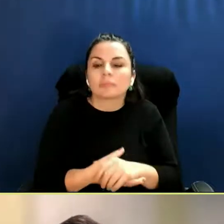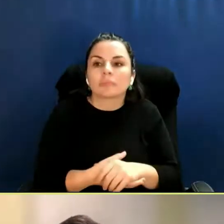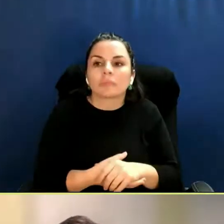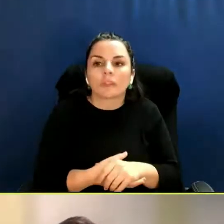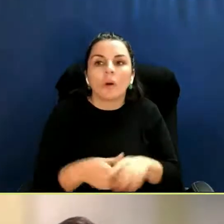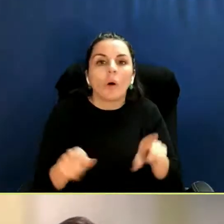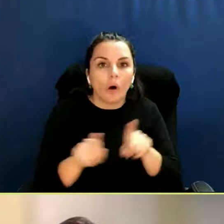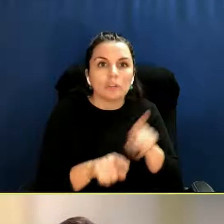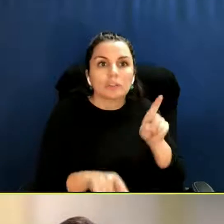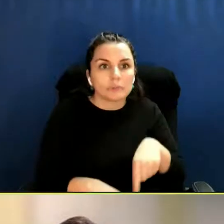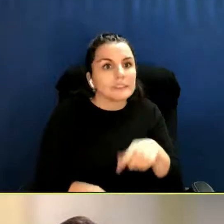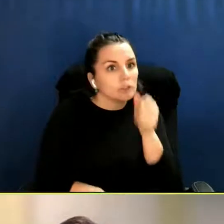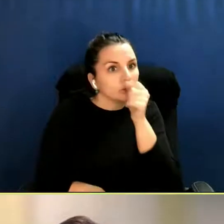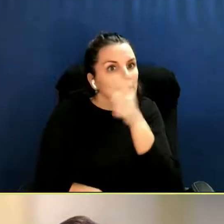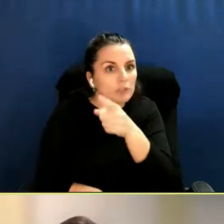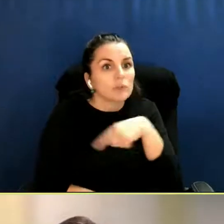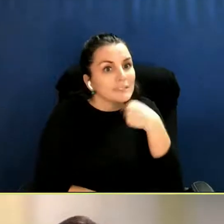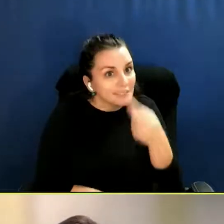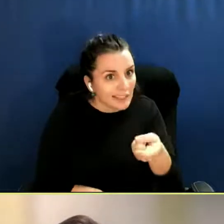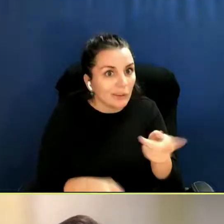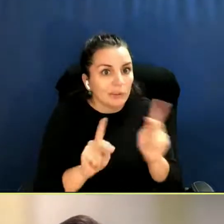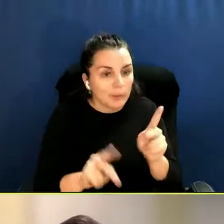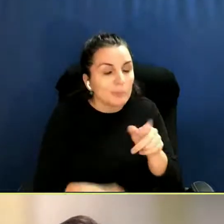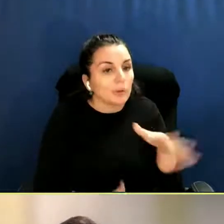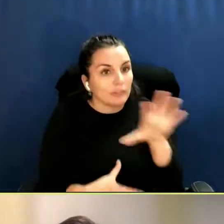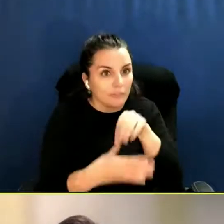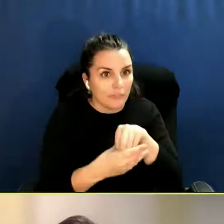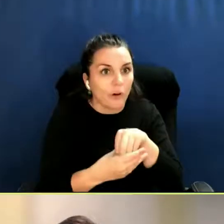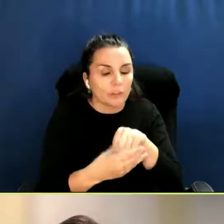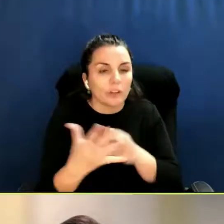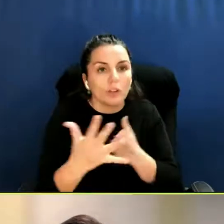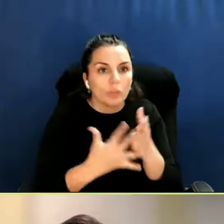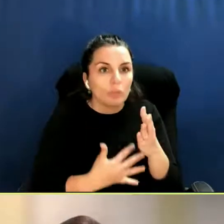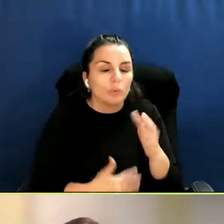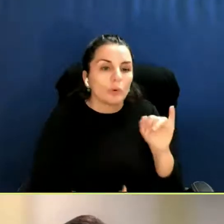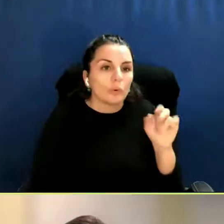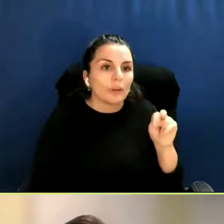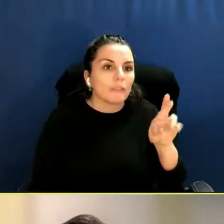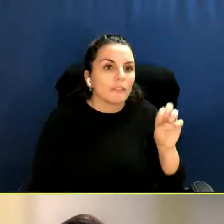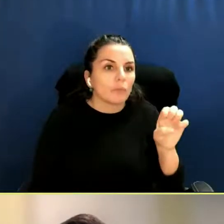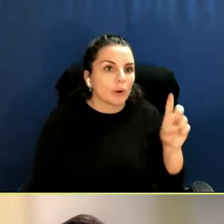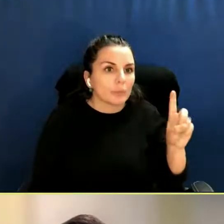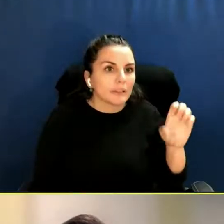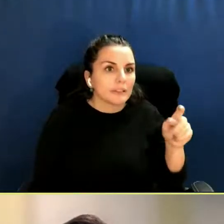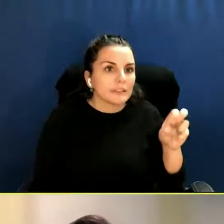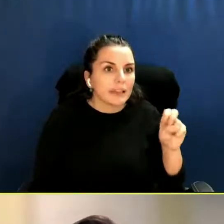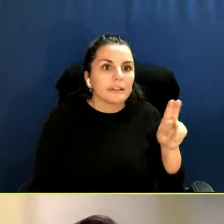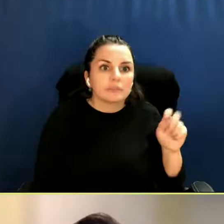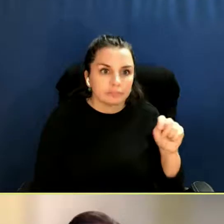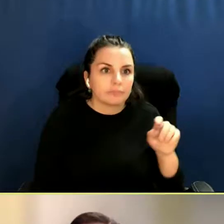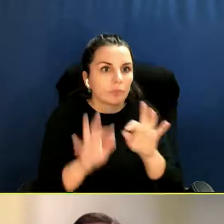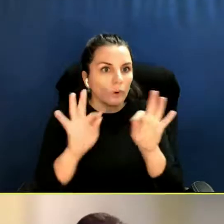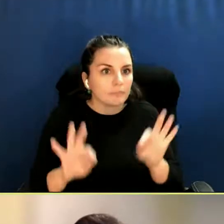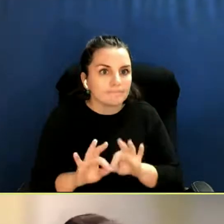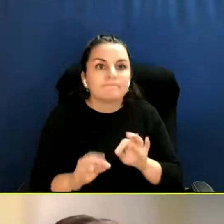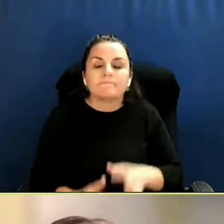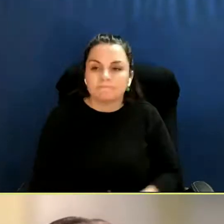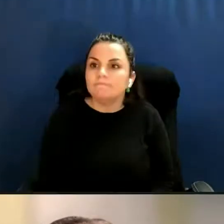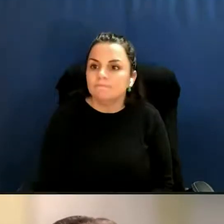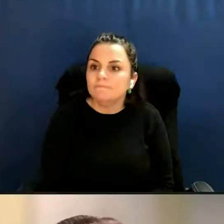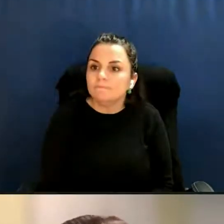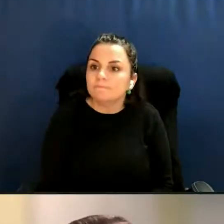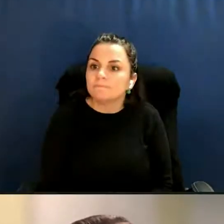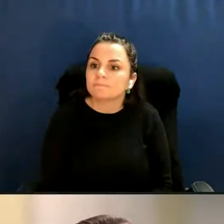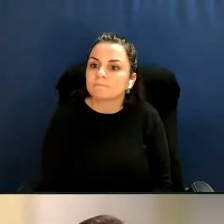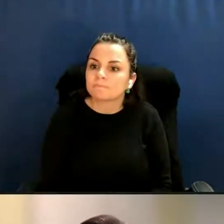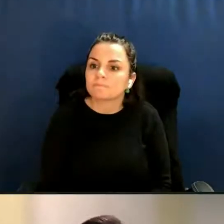need to disclose that to the participants, generally through an informed consent. Thanks. All